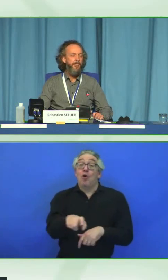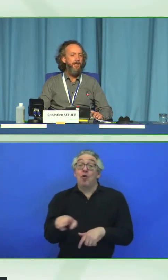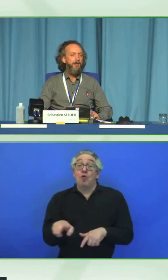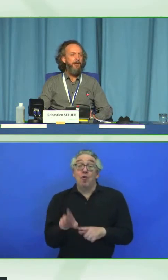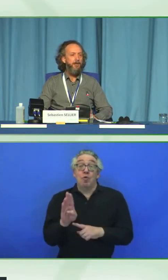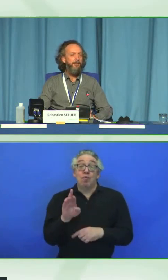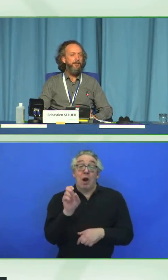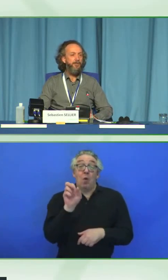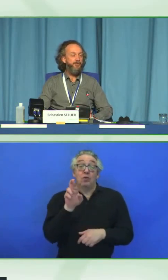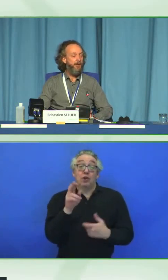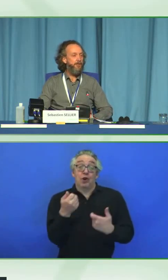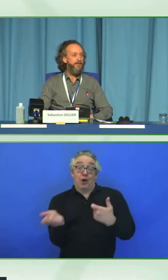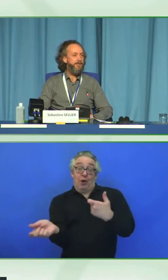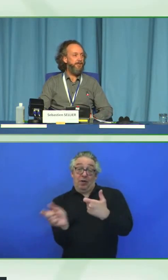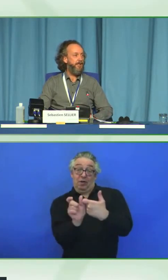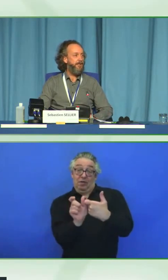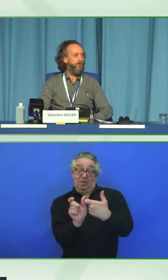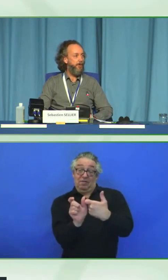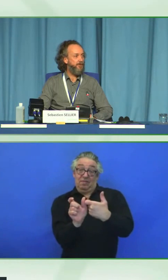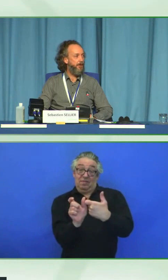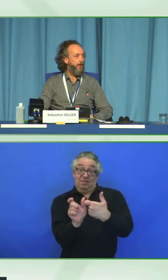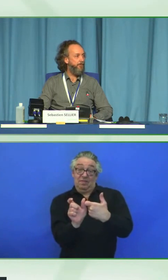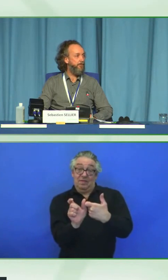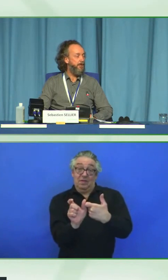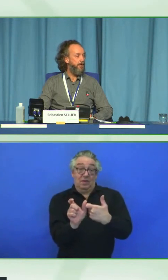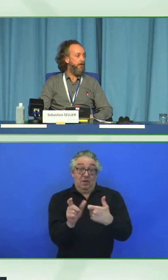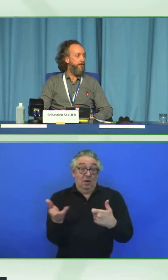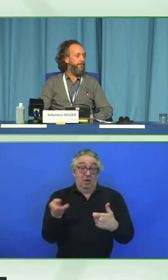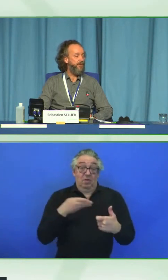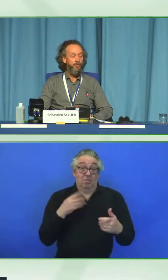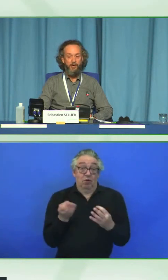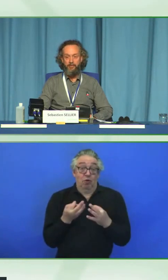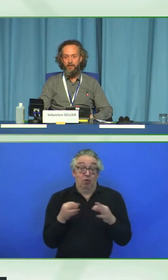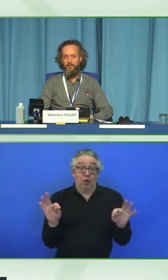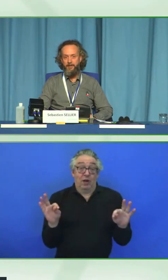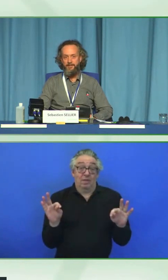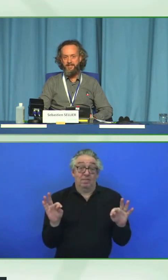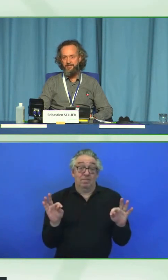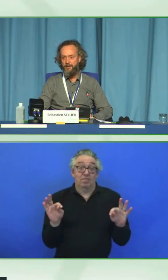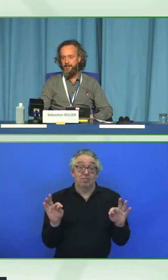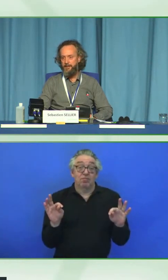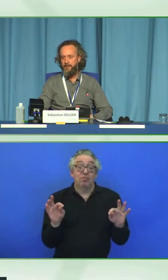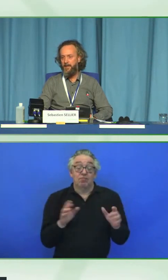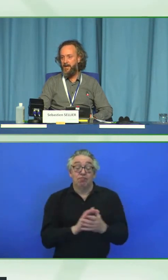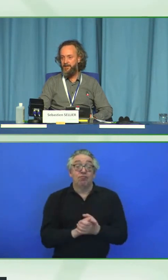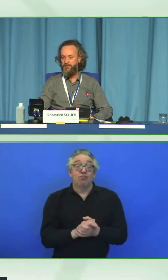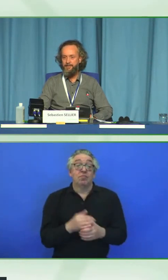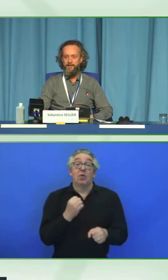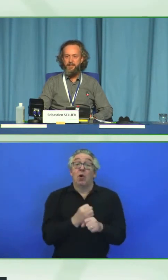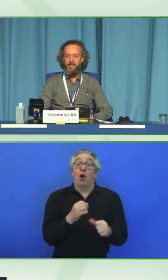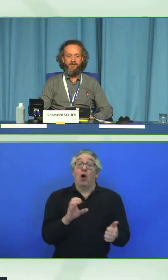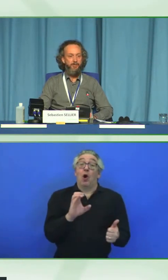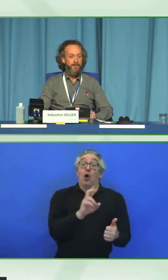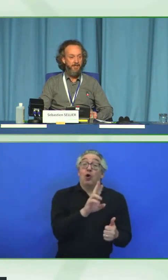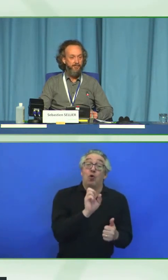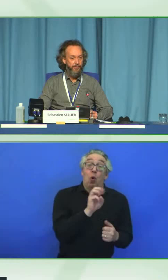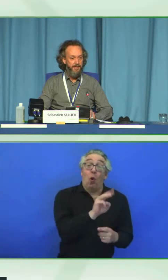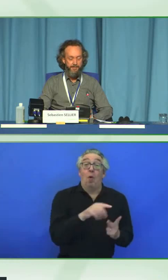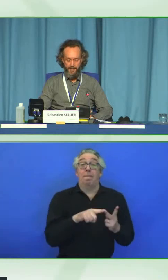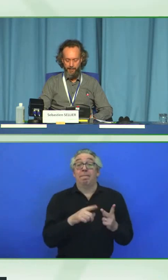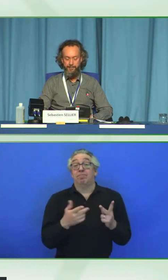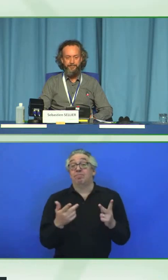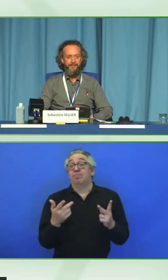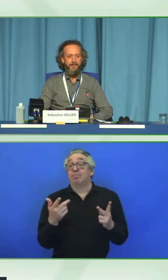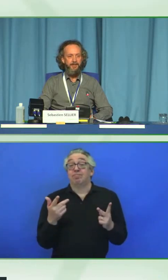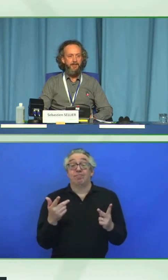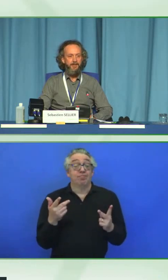freely. You download it, and it works on Google Chrome, on Safari, on Edge, and it's completely free.